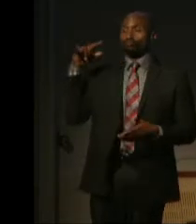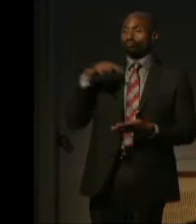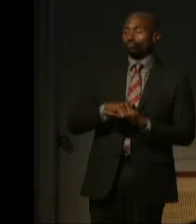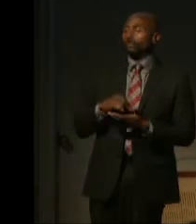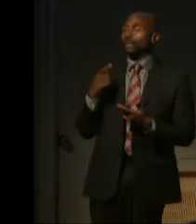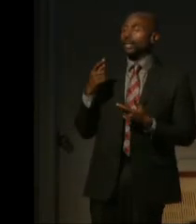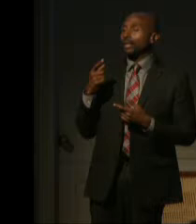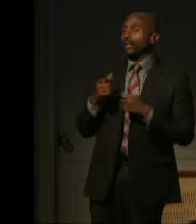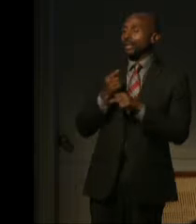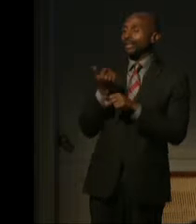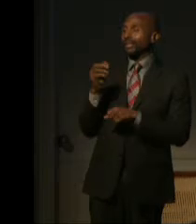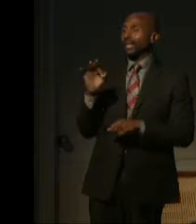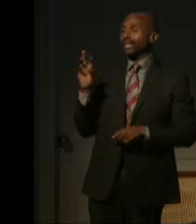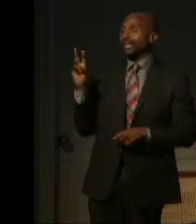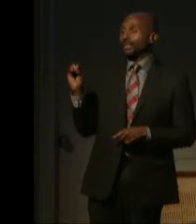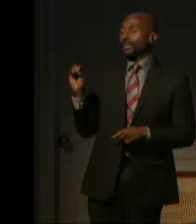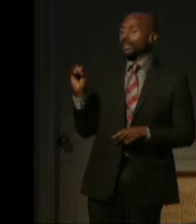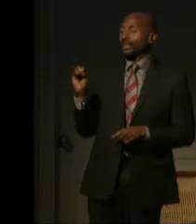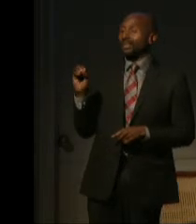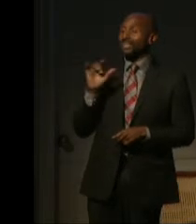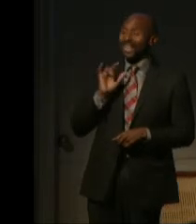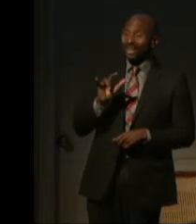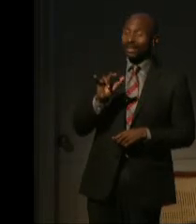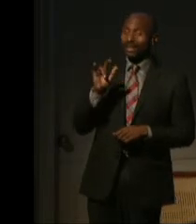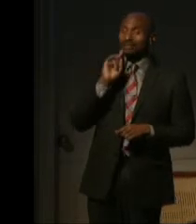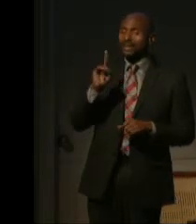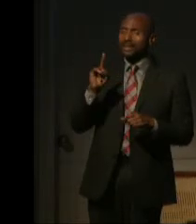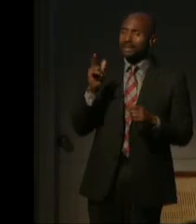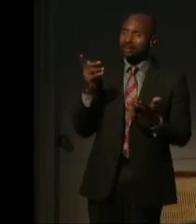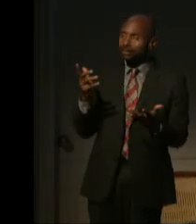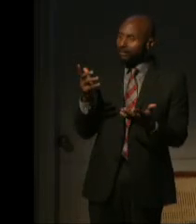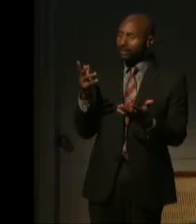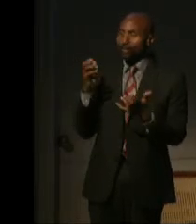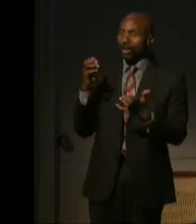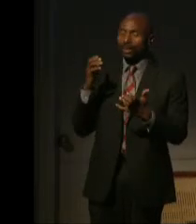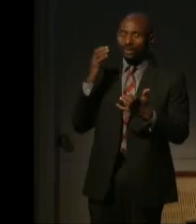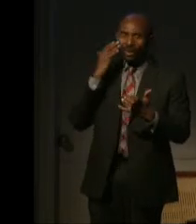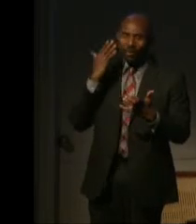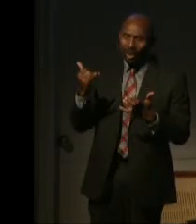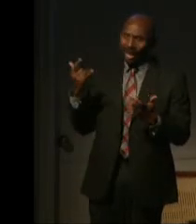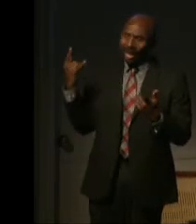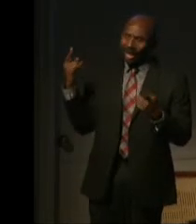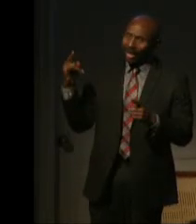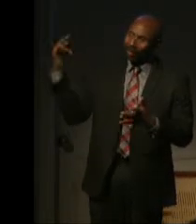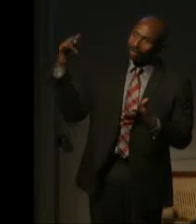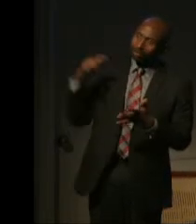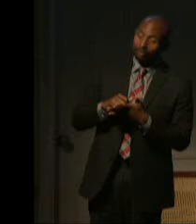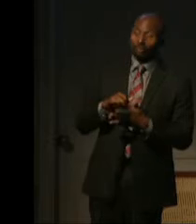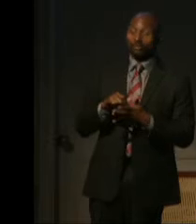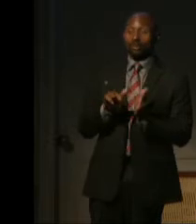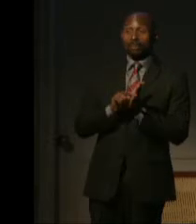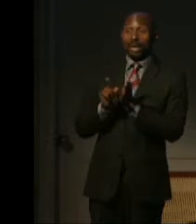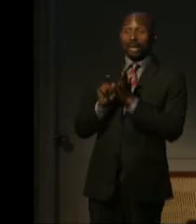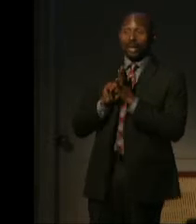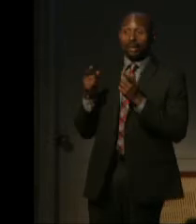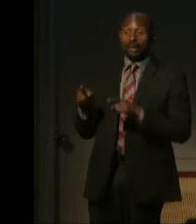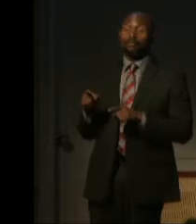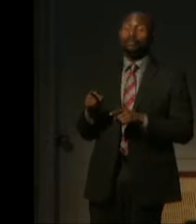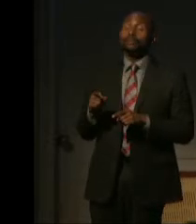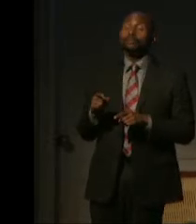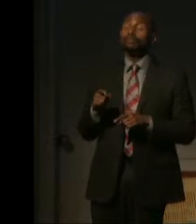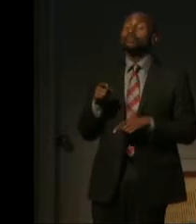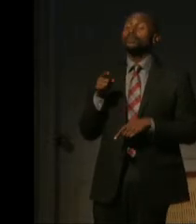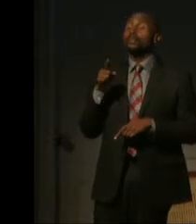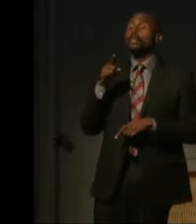The airlines was desperate for answers to this. It was all in the press. They, in their desperation, sent feather samples to